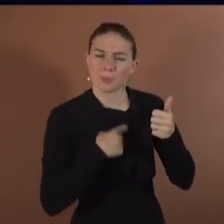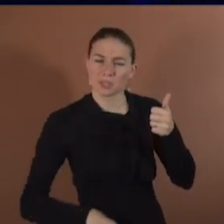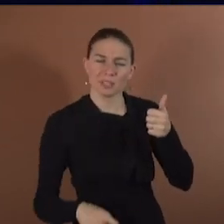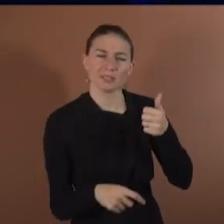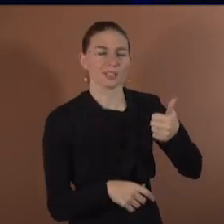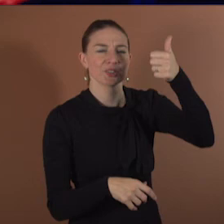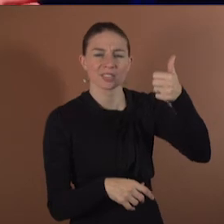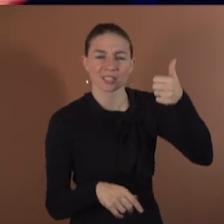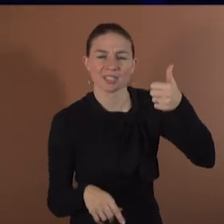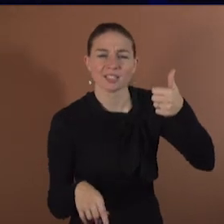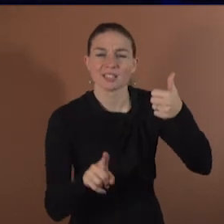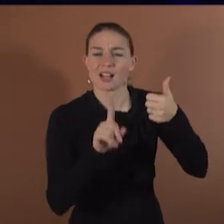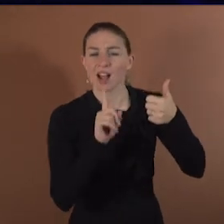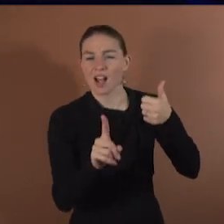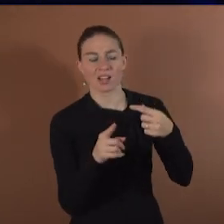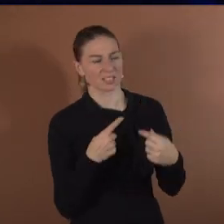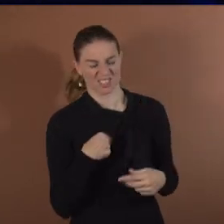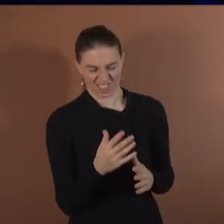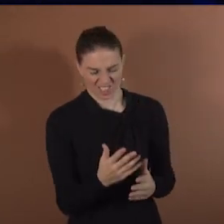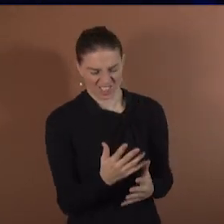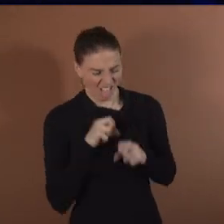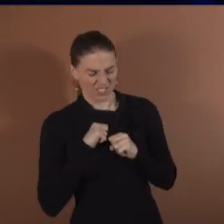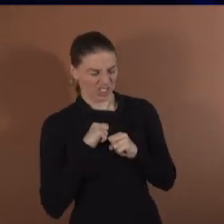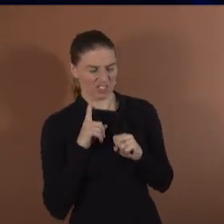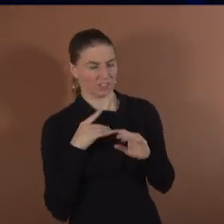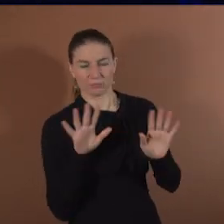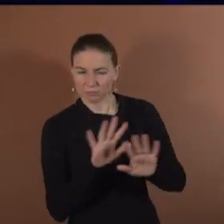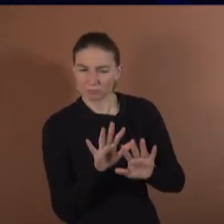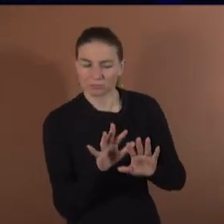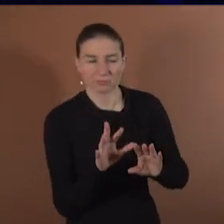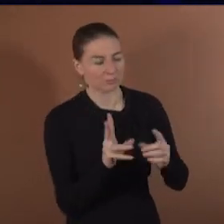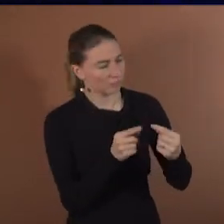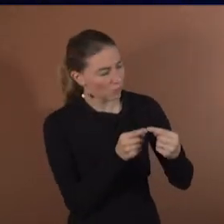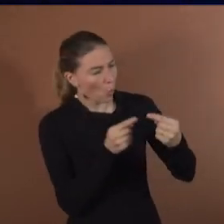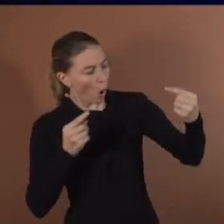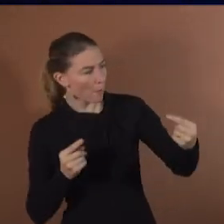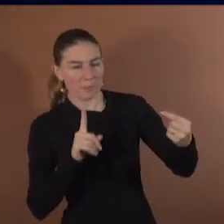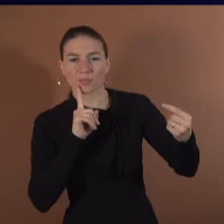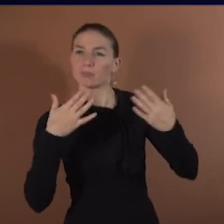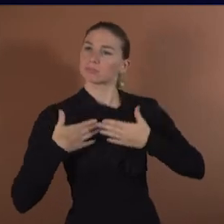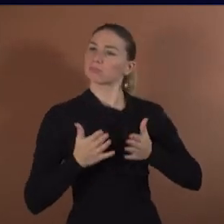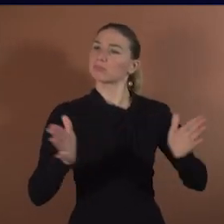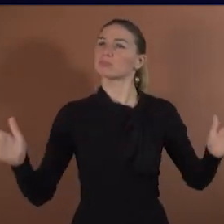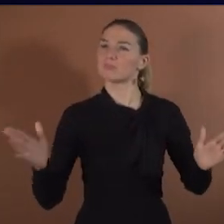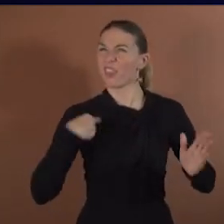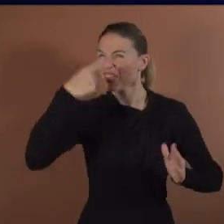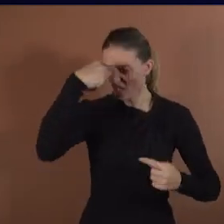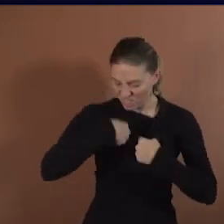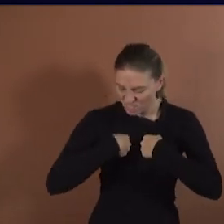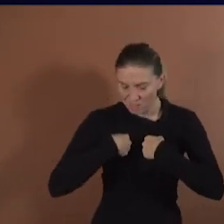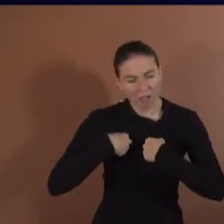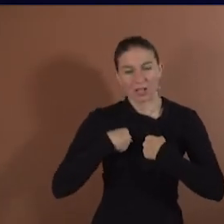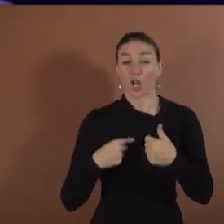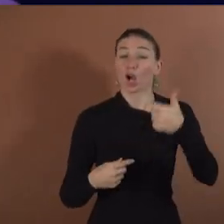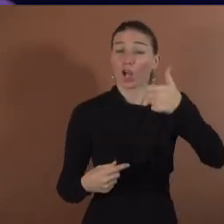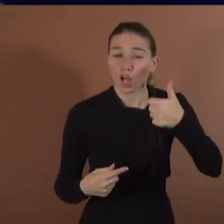It pursues what I call the dual mandate. The single mandate Politicians are only responsible for their own people and their own slice